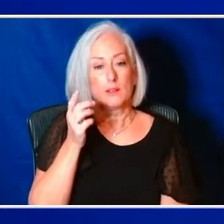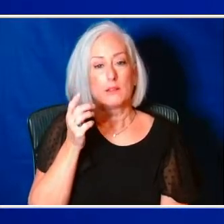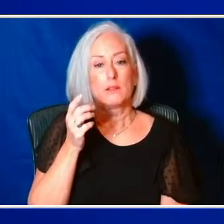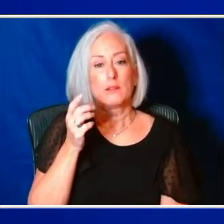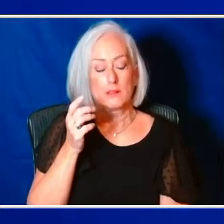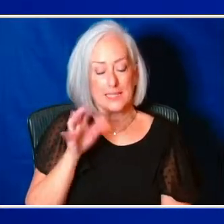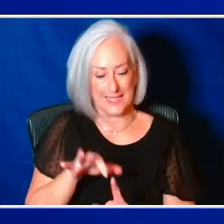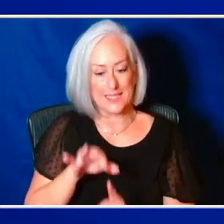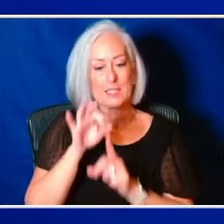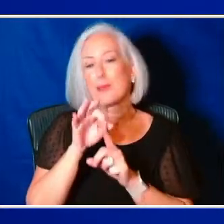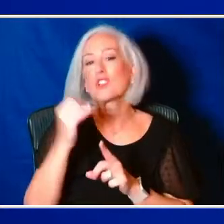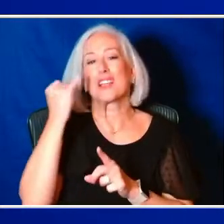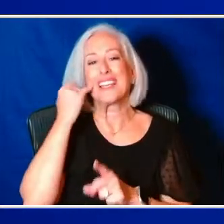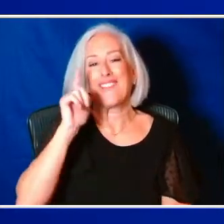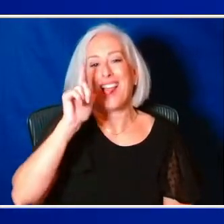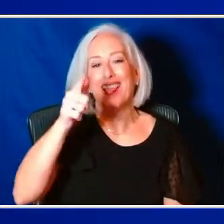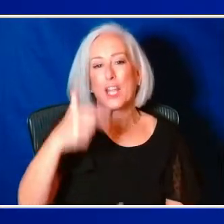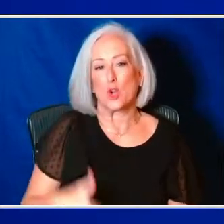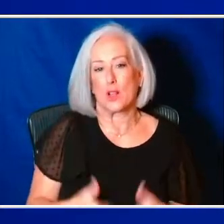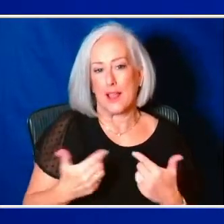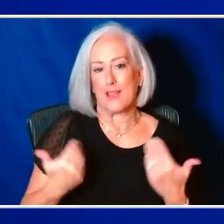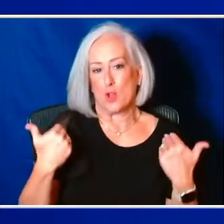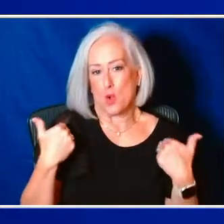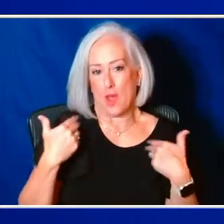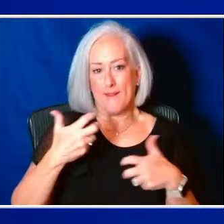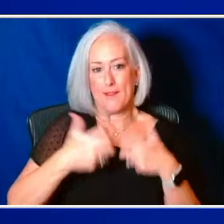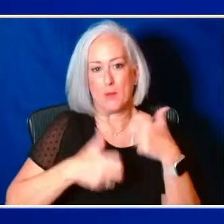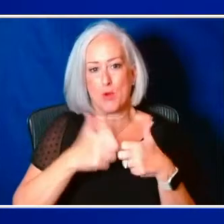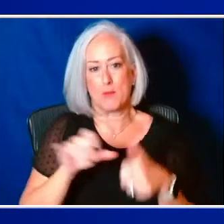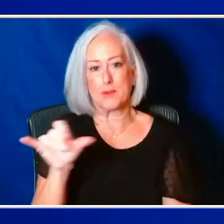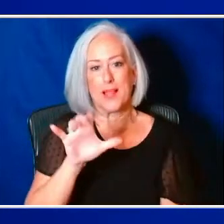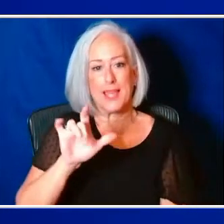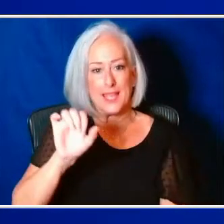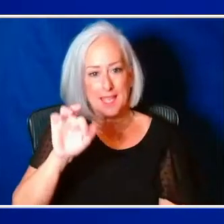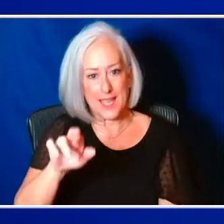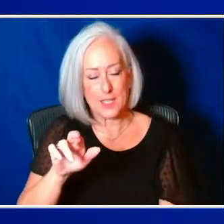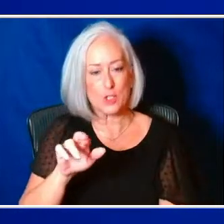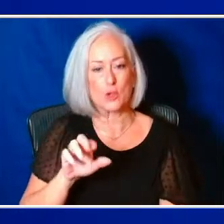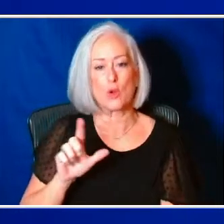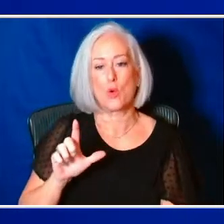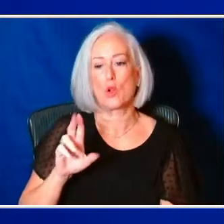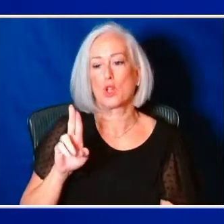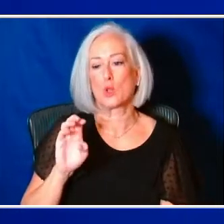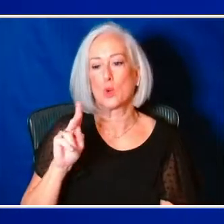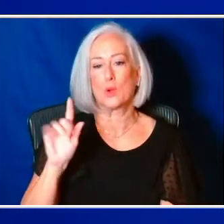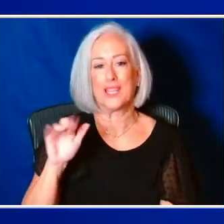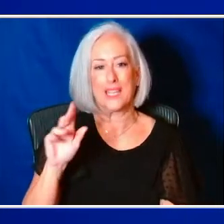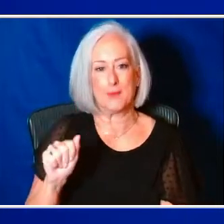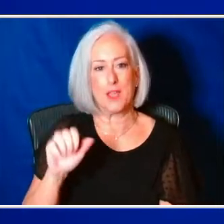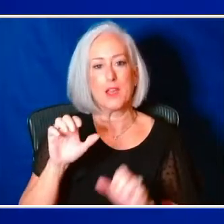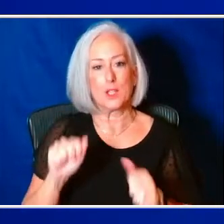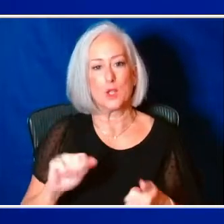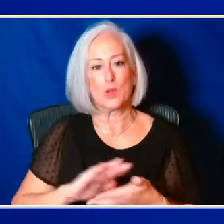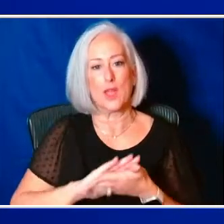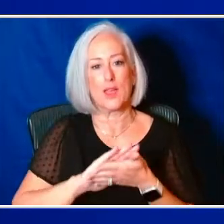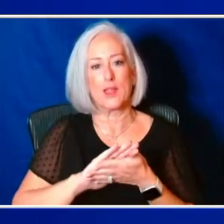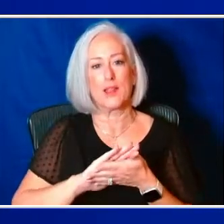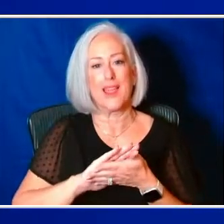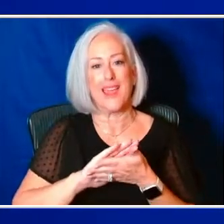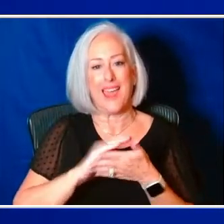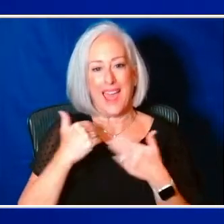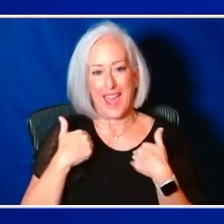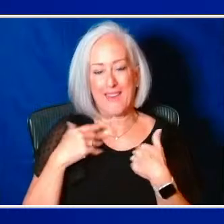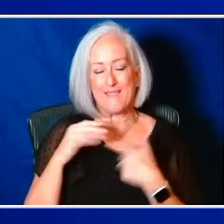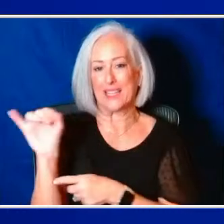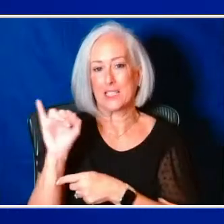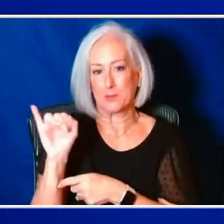especially if later in life you have a problem like cancer or leukemia, you can get infections from that, most notably things like